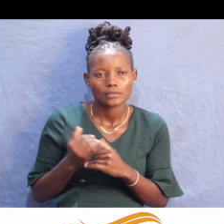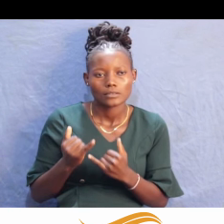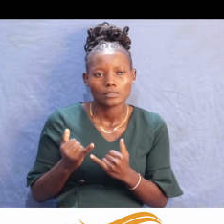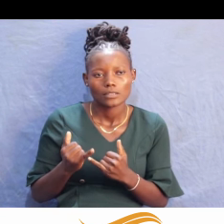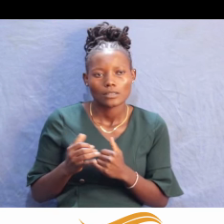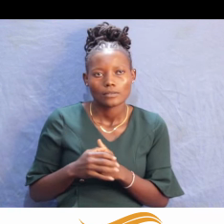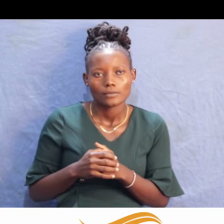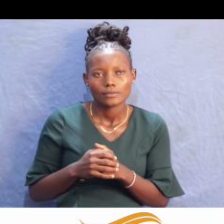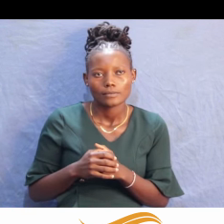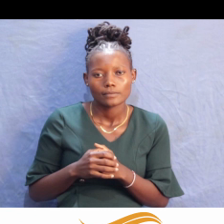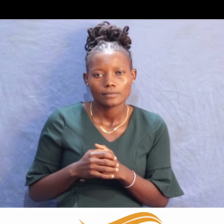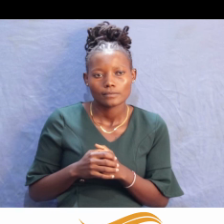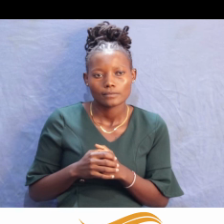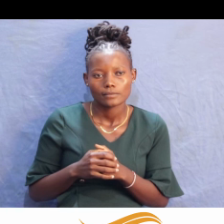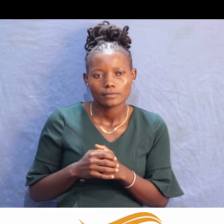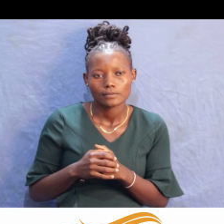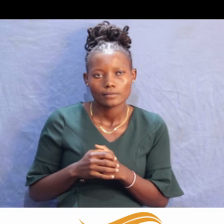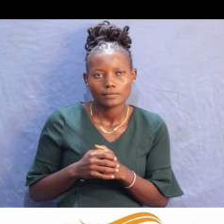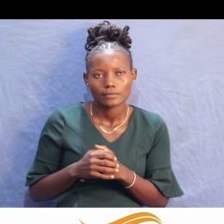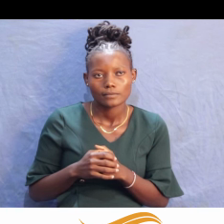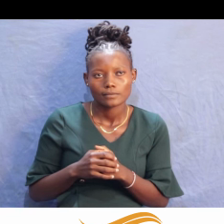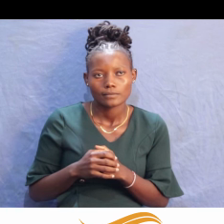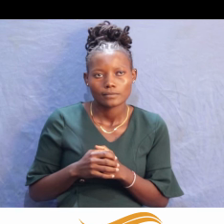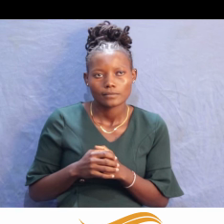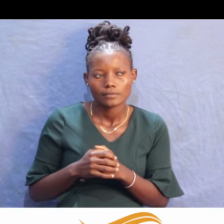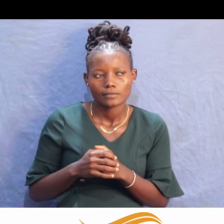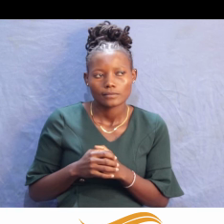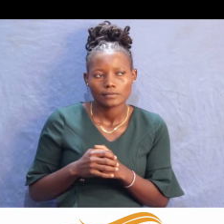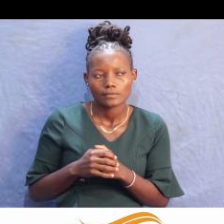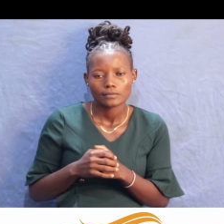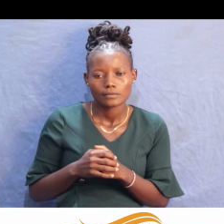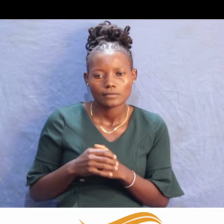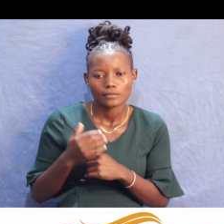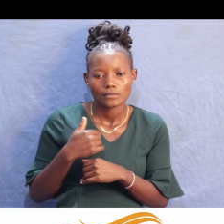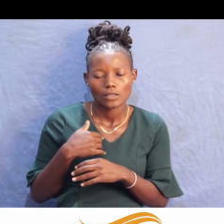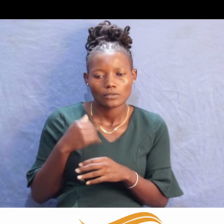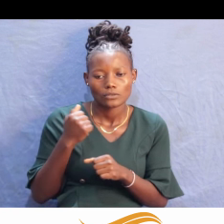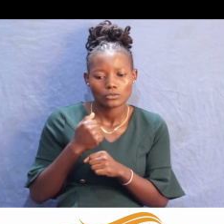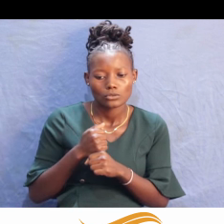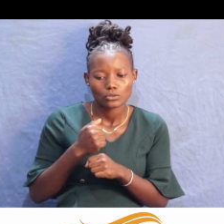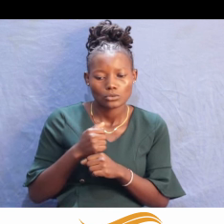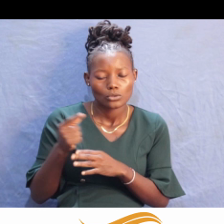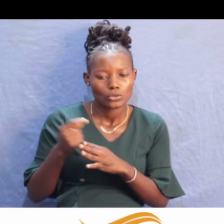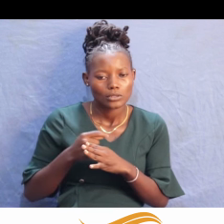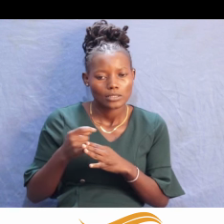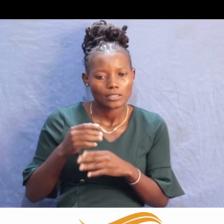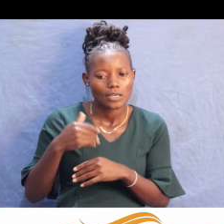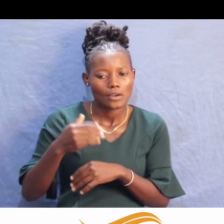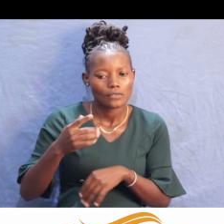to sustain the fitness of the training to maintain the benefits. Otherwise, the